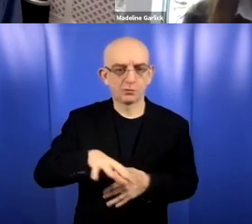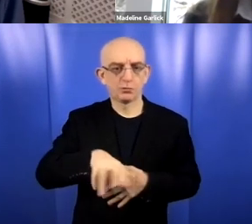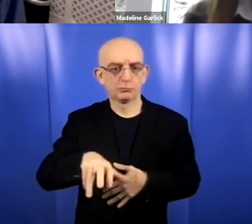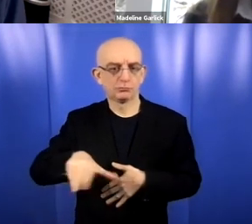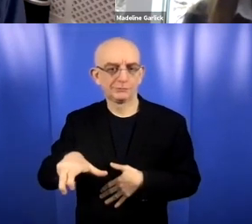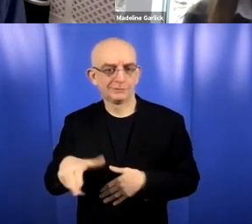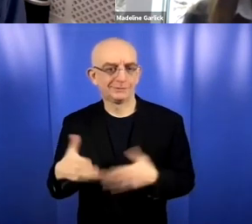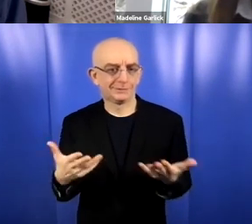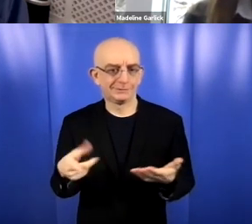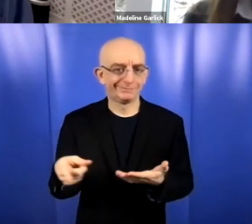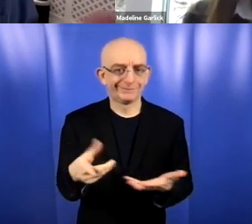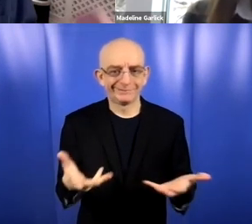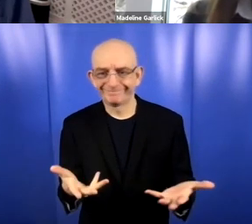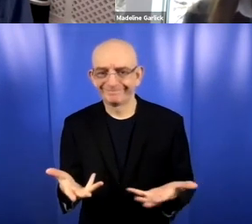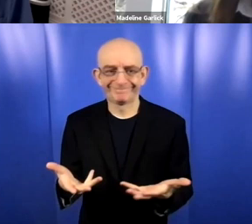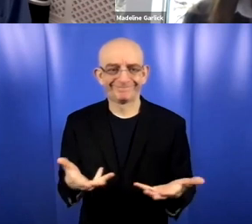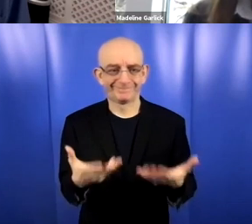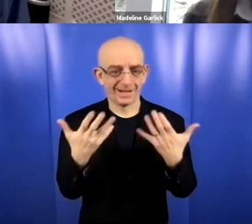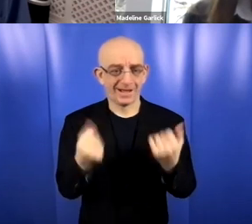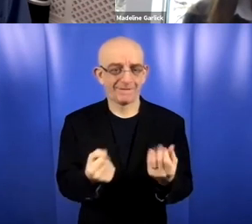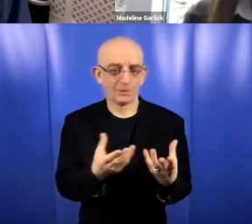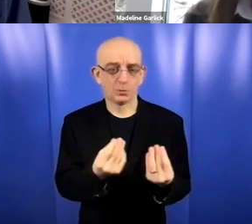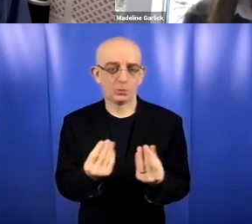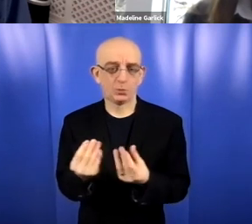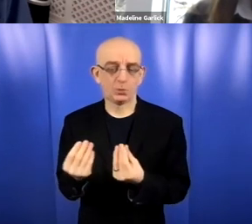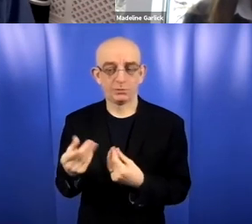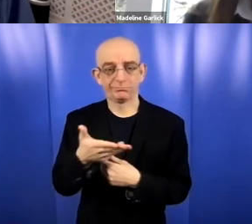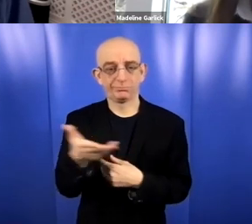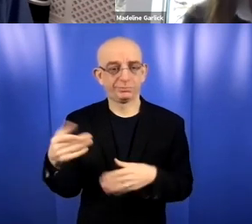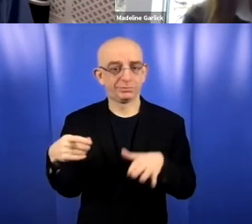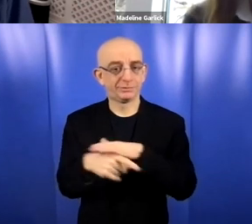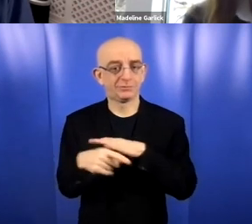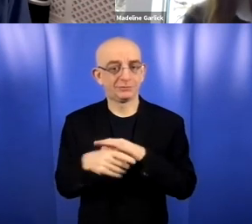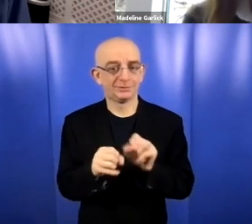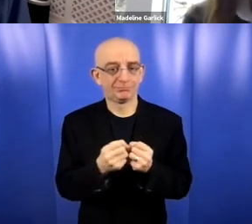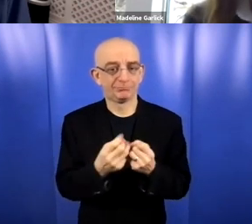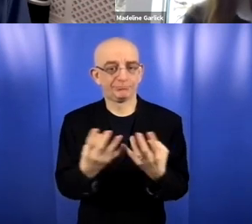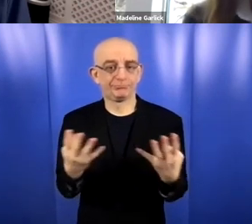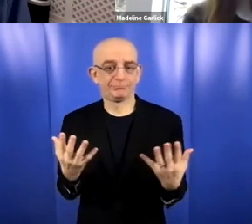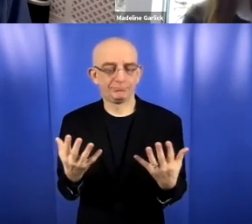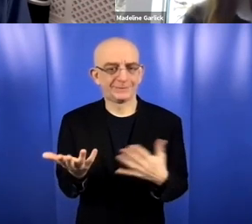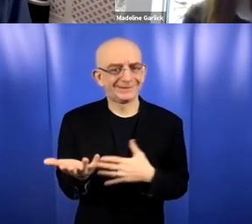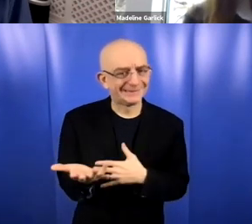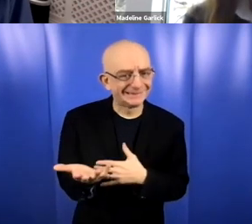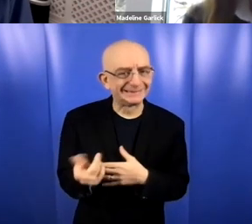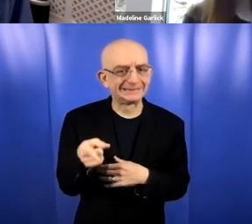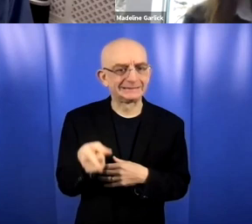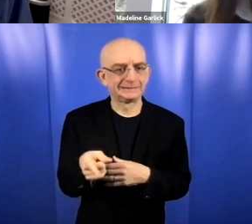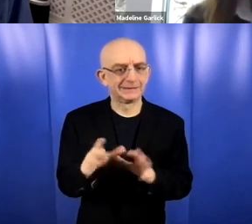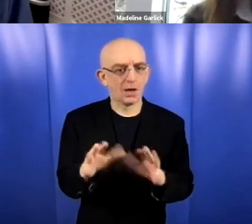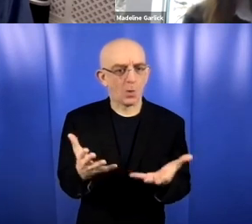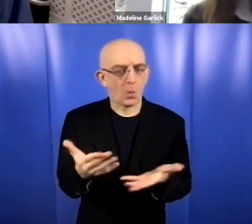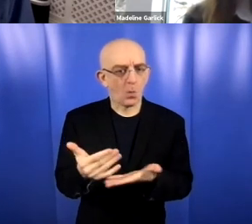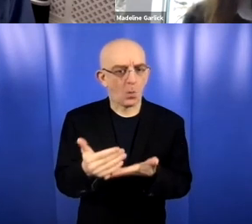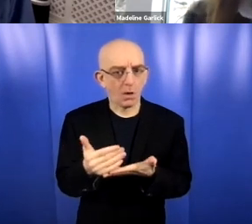about how to prevent, how to make certain that conflict does not cause displacement, okay? It